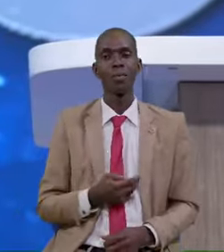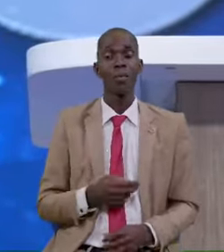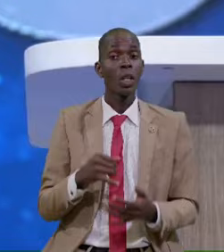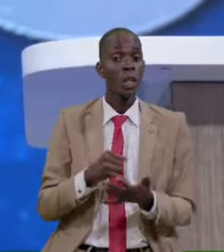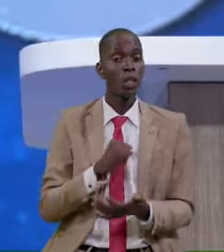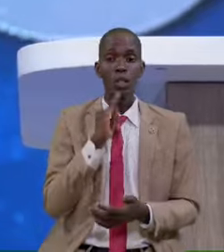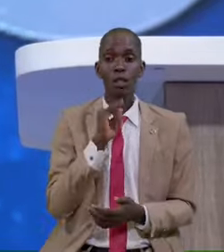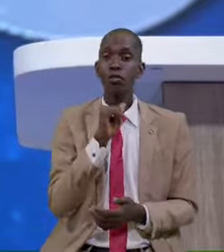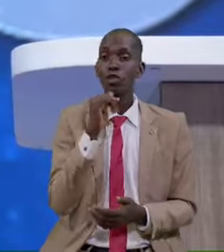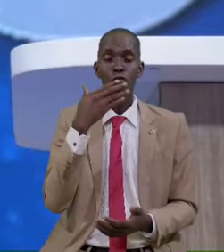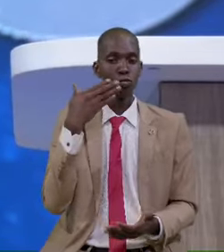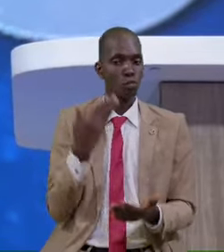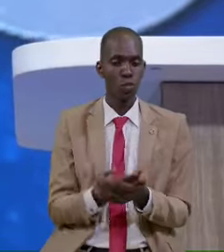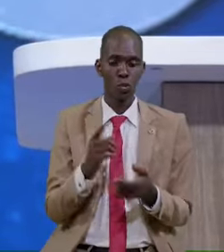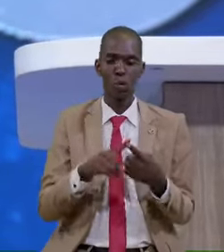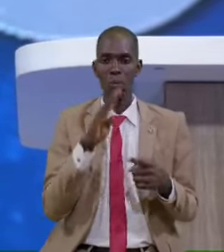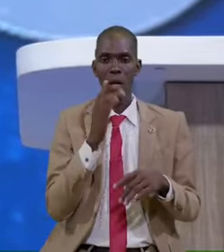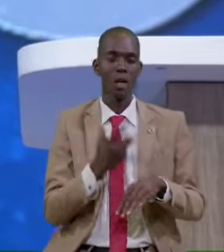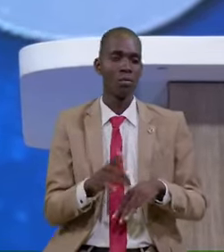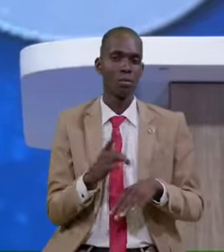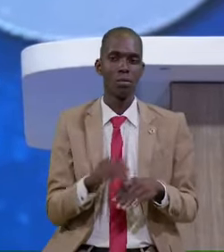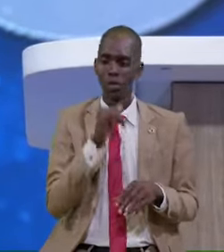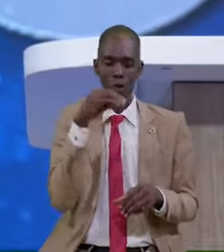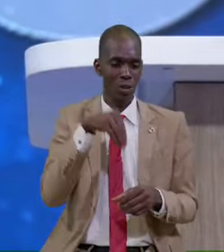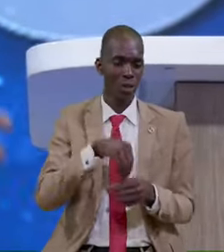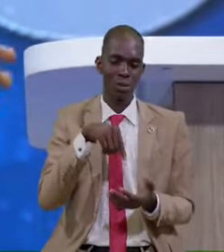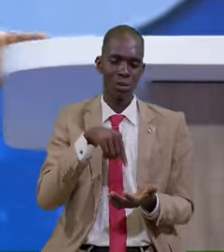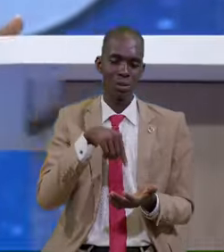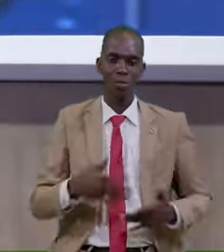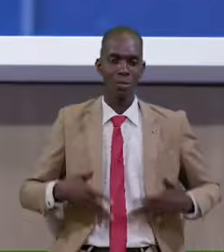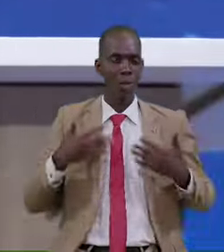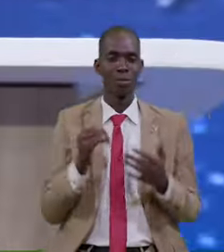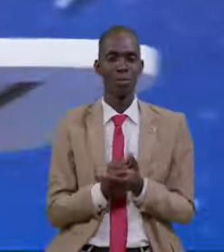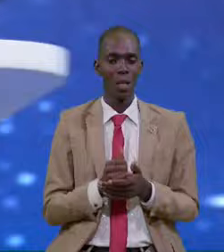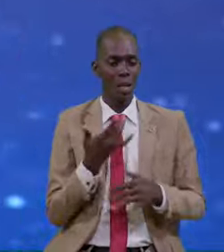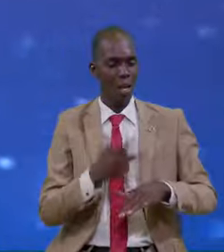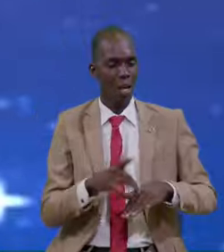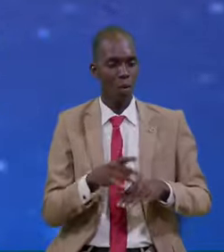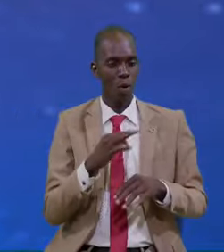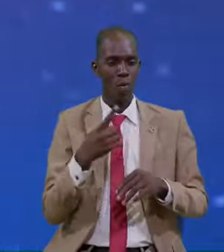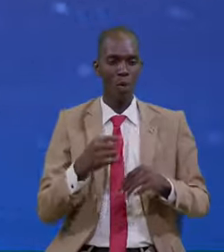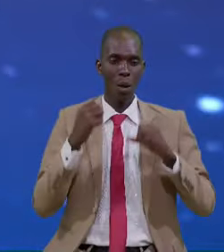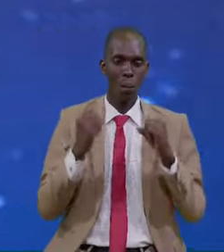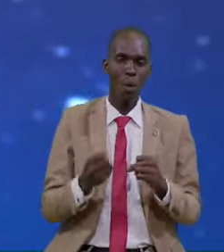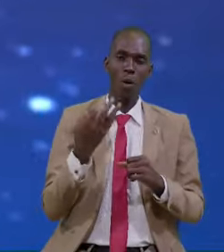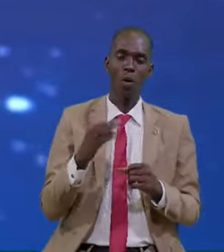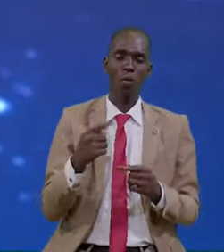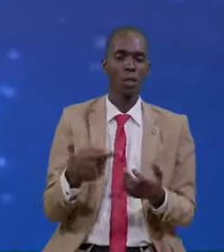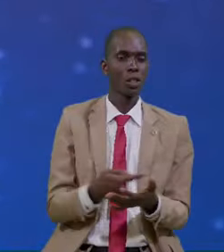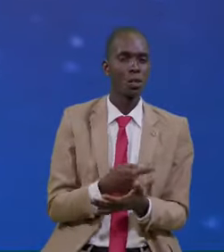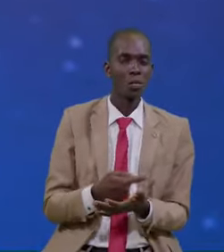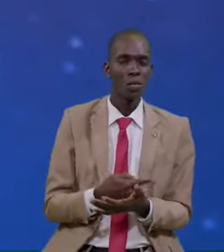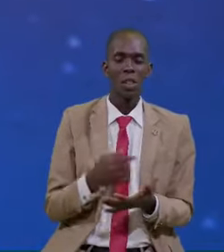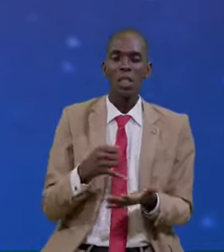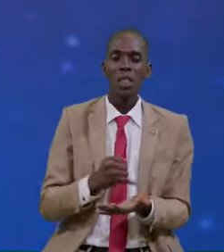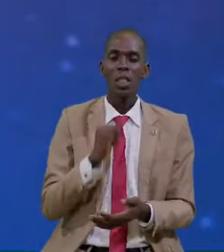to be empty. Not in this life. Empty of the power of the gospel. It's not